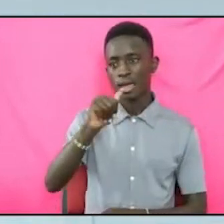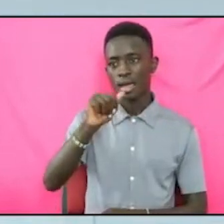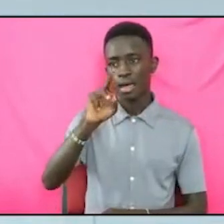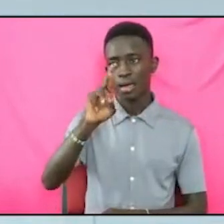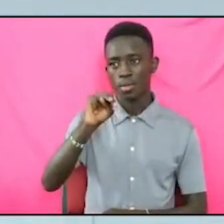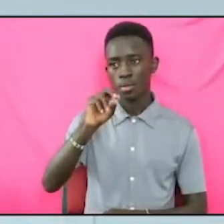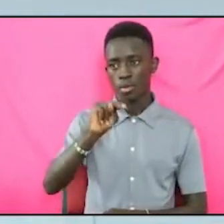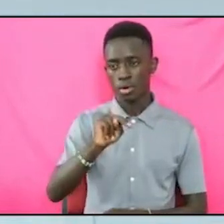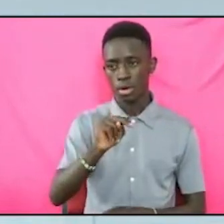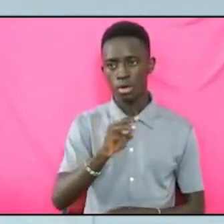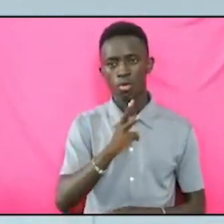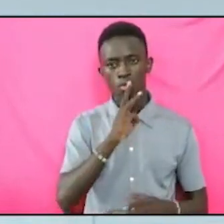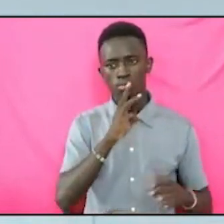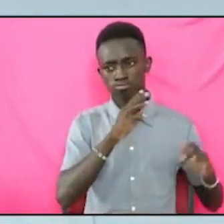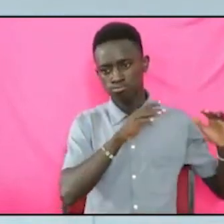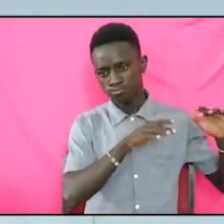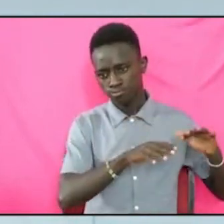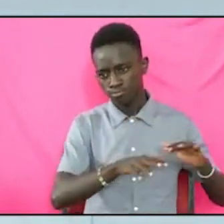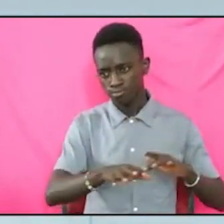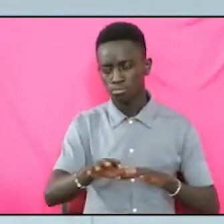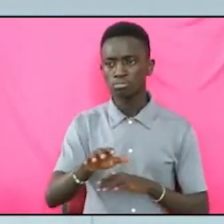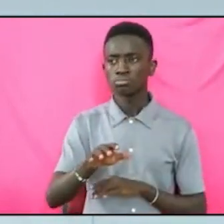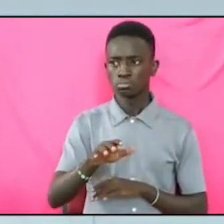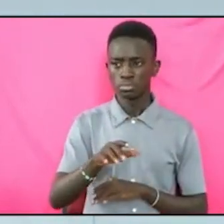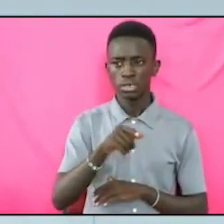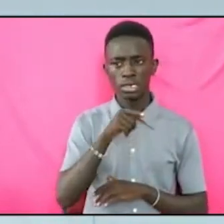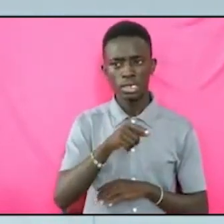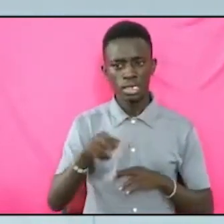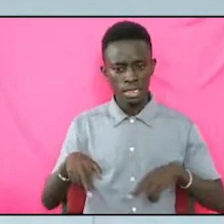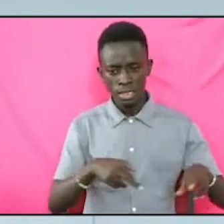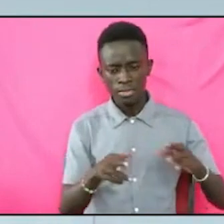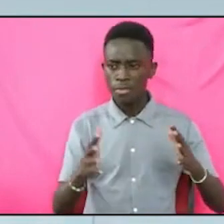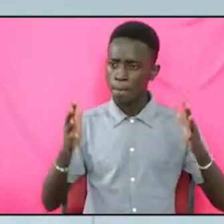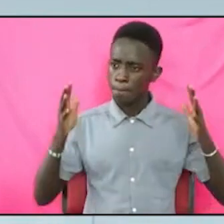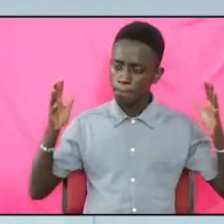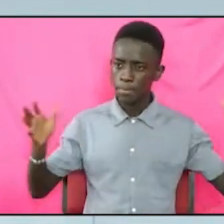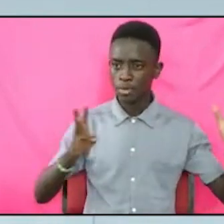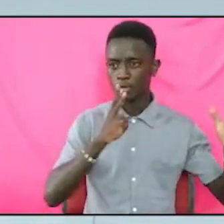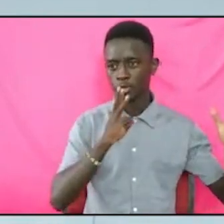clean water, and it was an abundant stream. It was a real main water source.